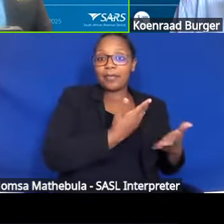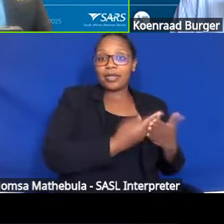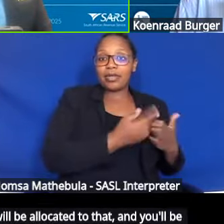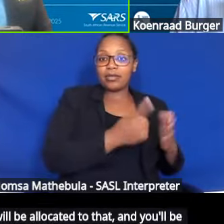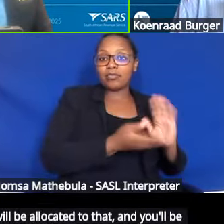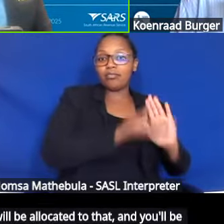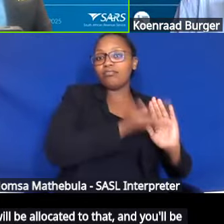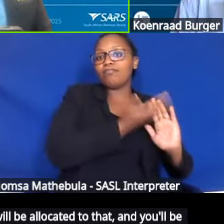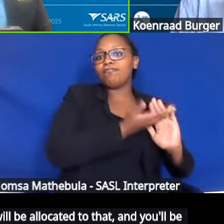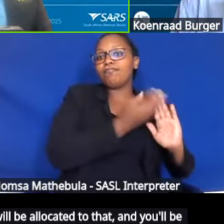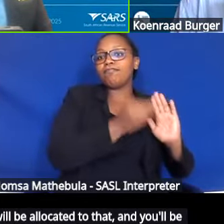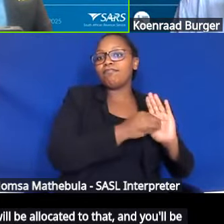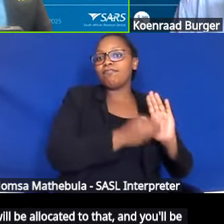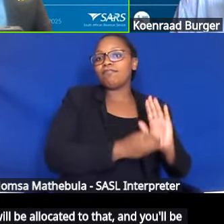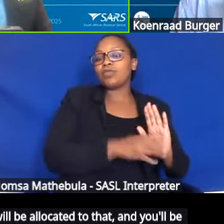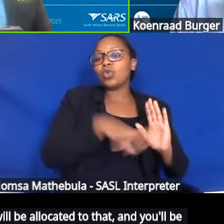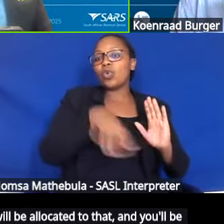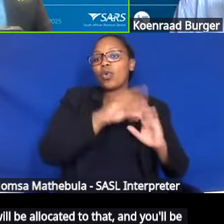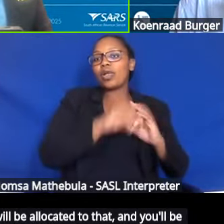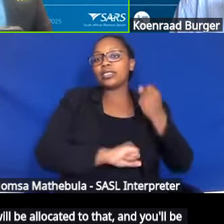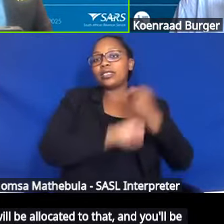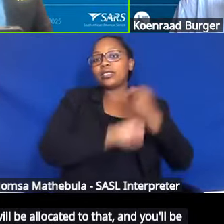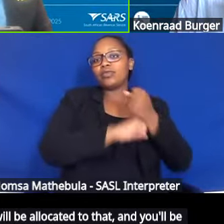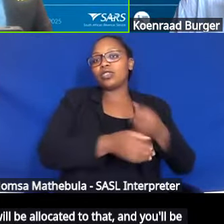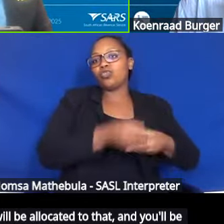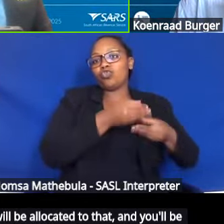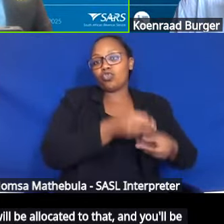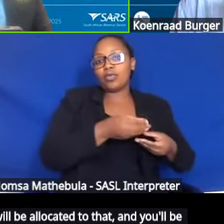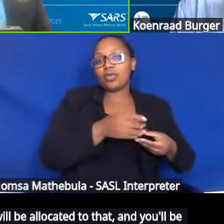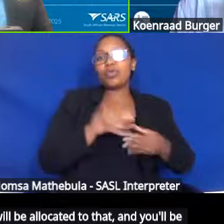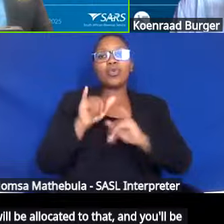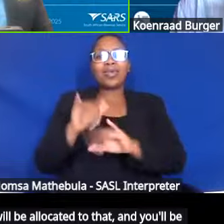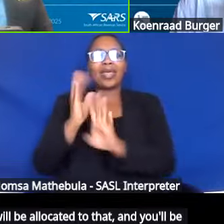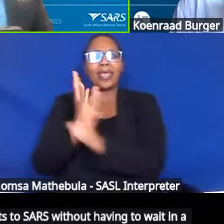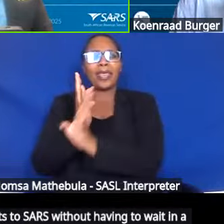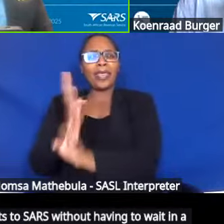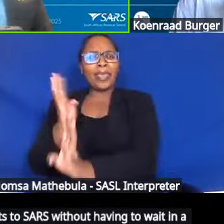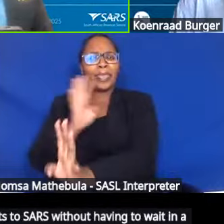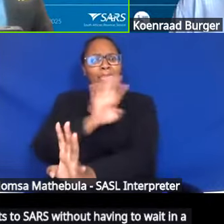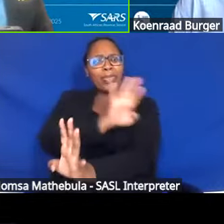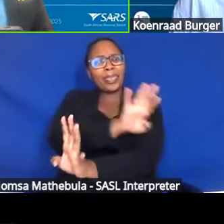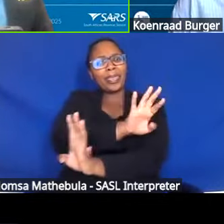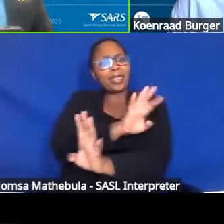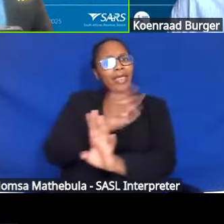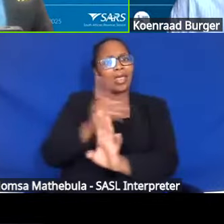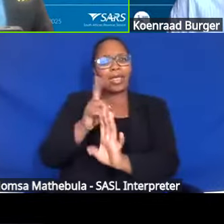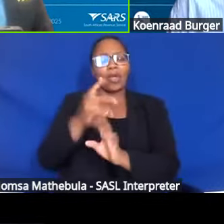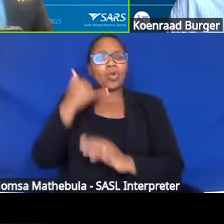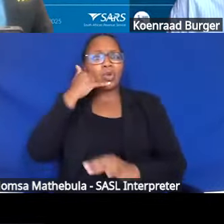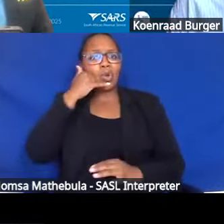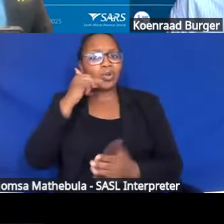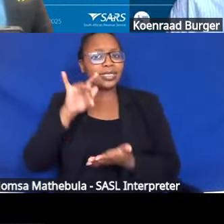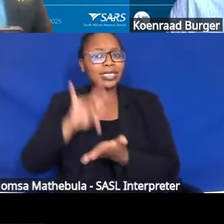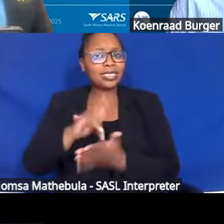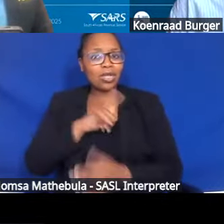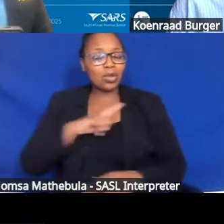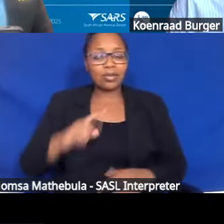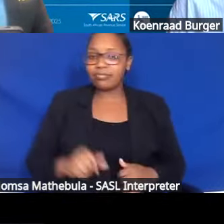your supporting documents to SARS without having to wait in a long queue or on our call center. Thanks,